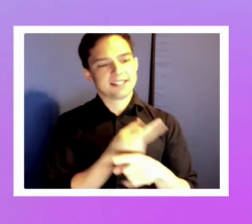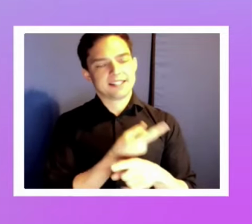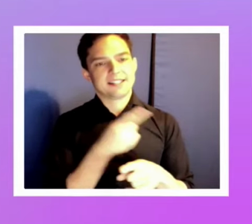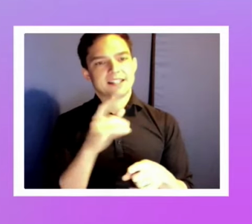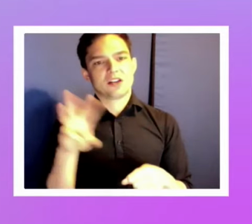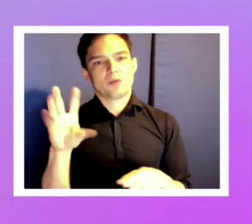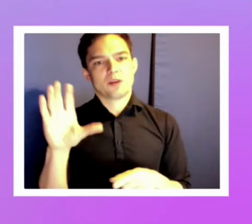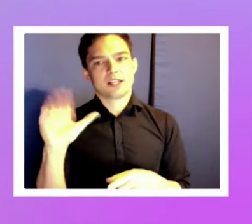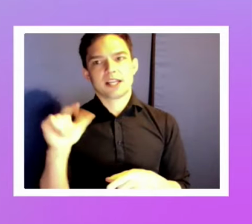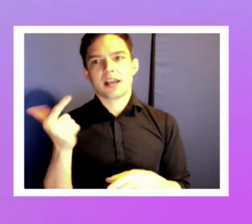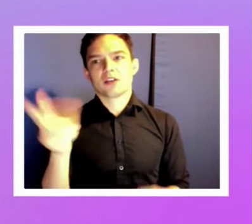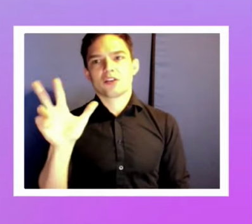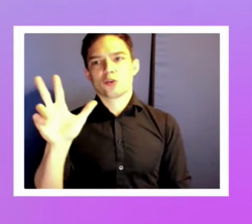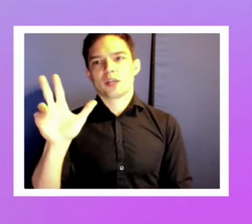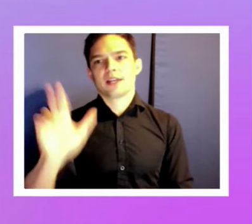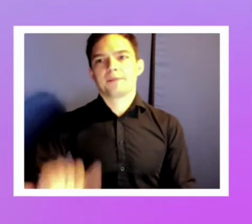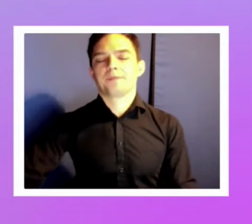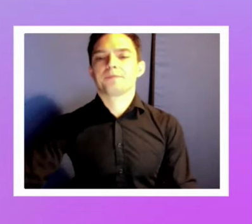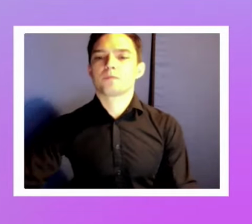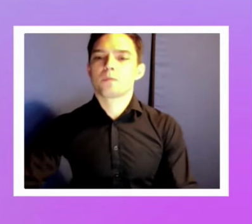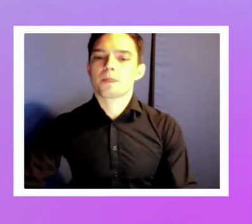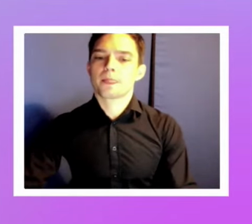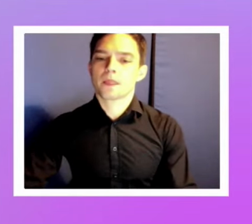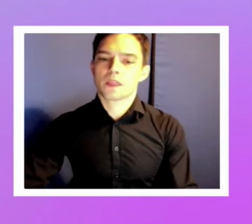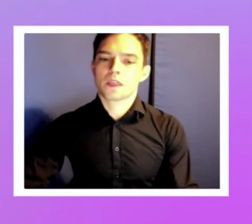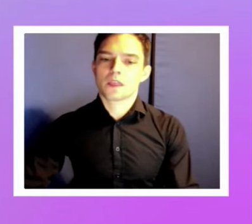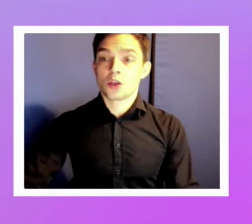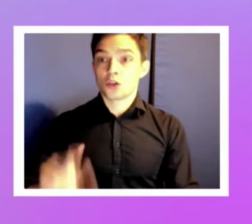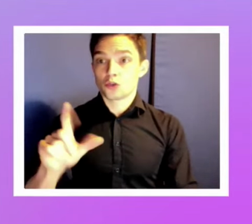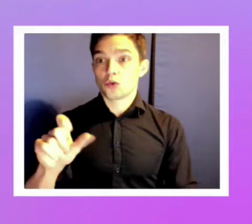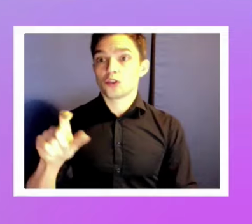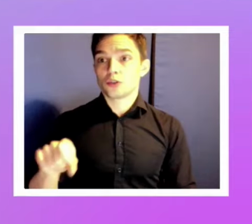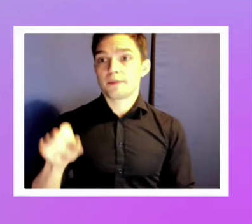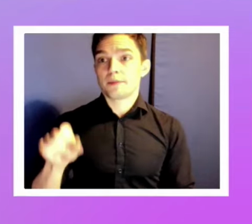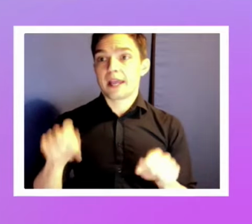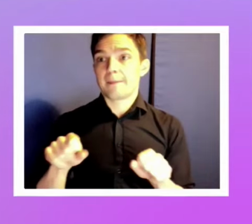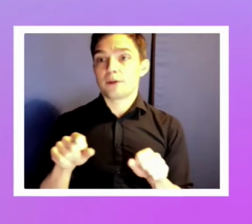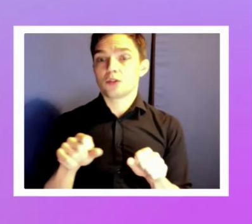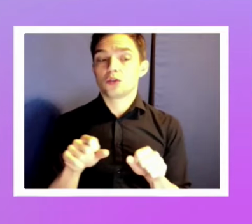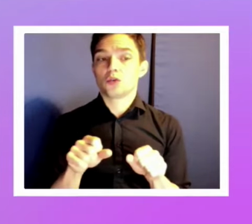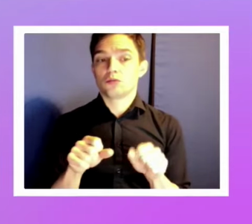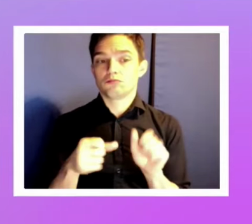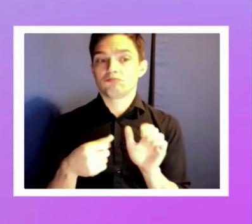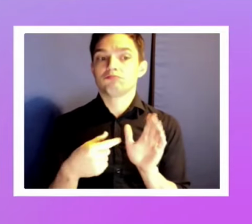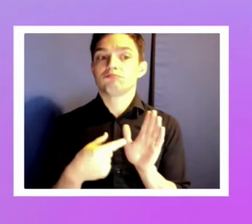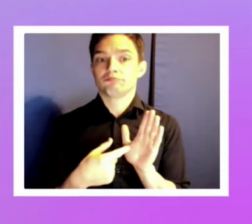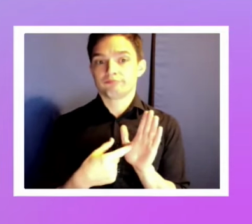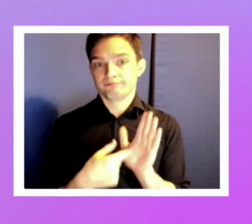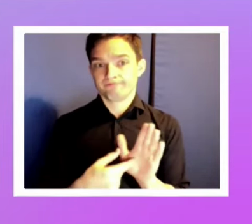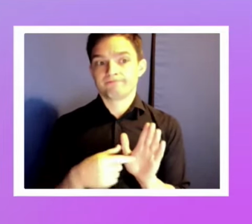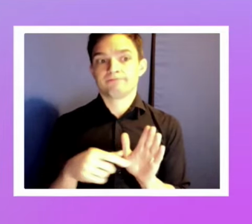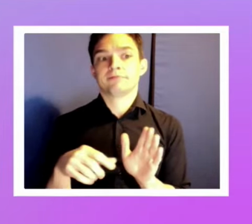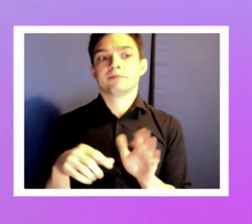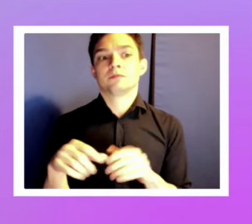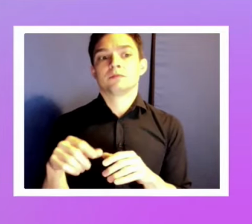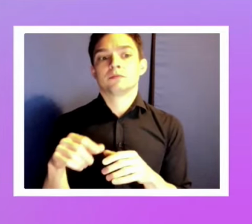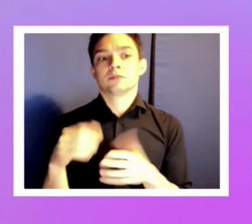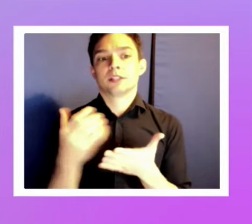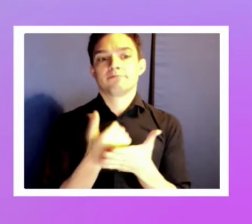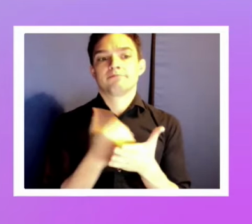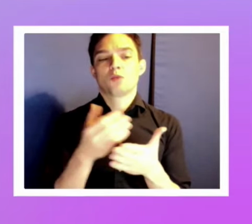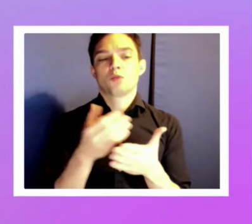WCAG 3. So tools should be able to test WCAG 3 far more consistently than we get out of WCAG